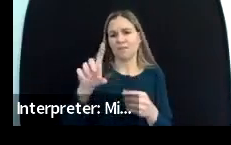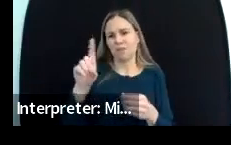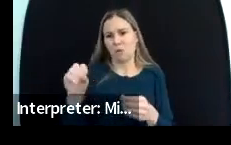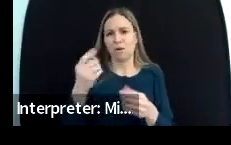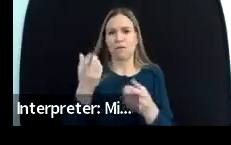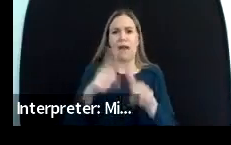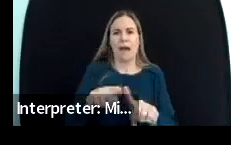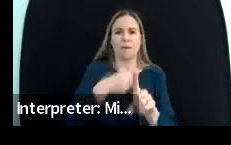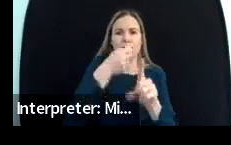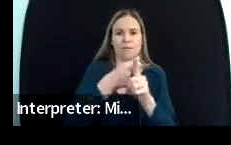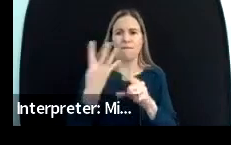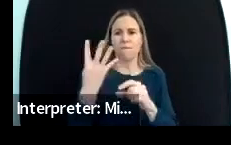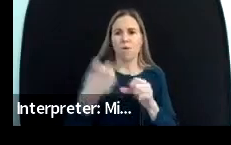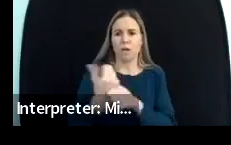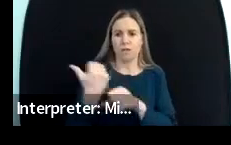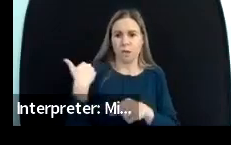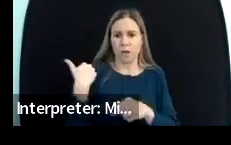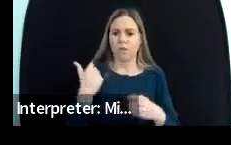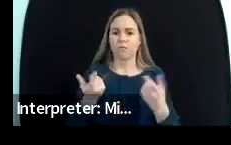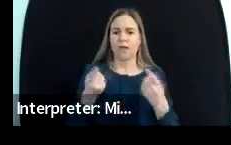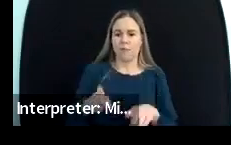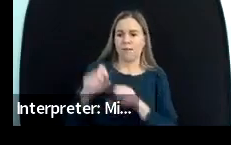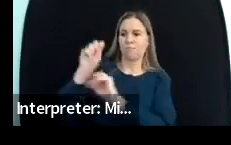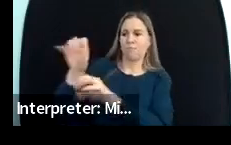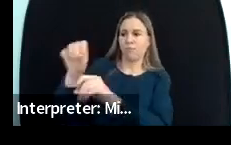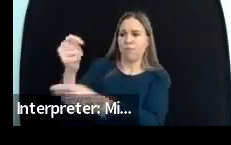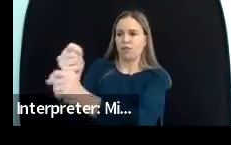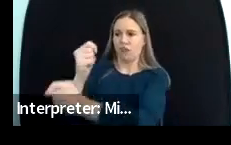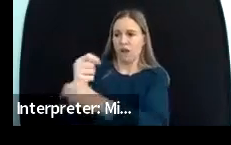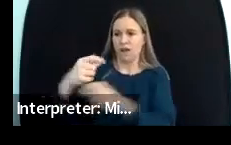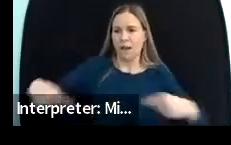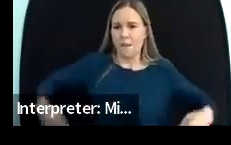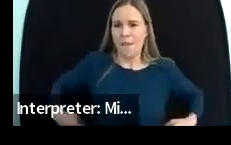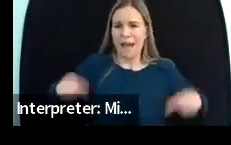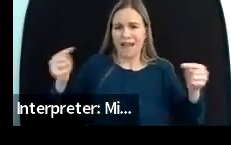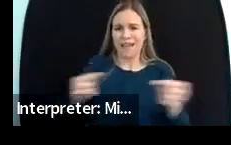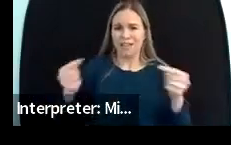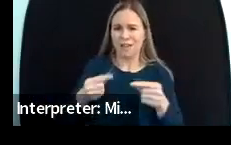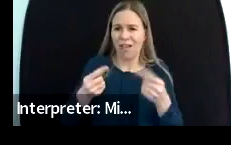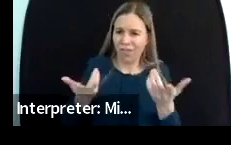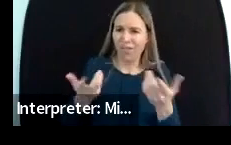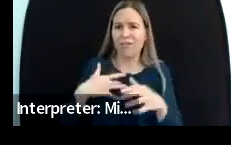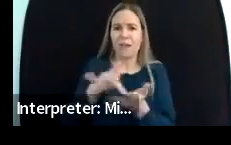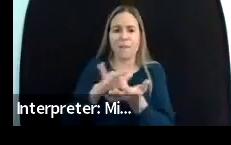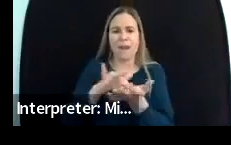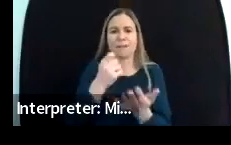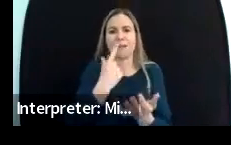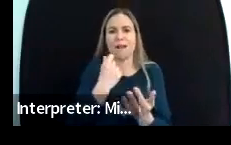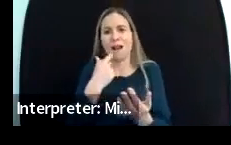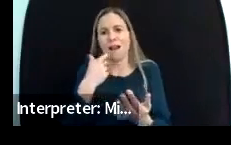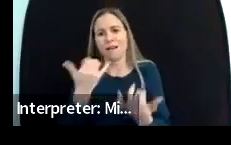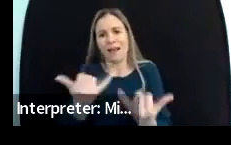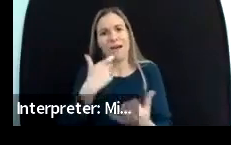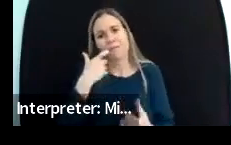injury he got while loading his truck. So now we'll give you a few minutes in the chat to